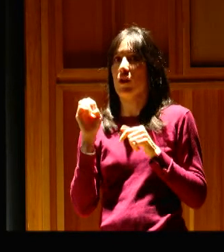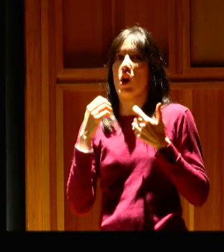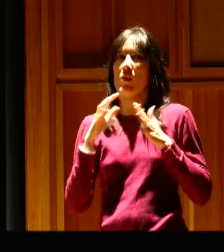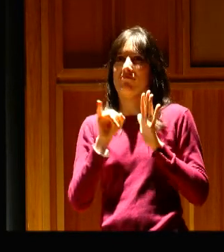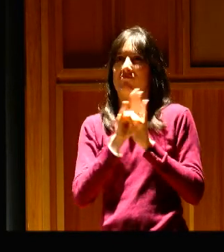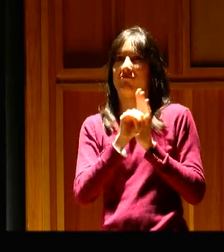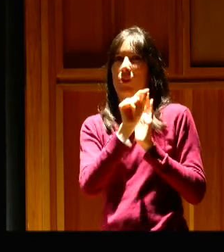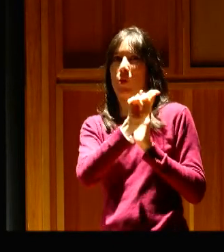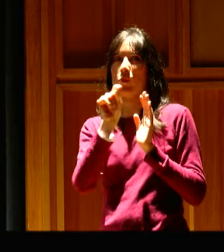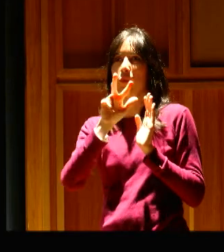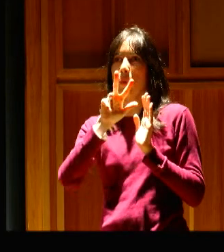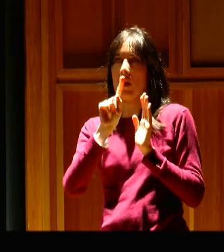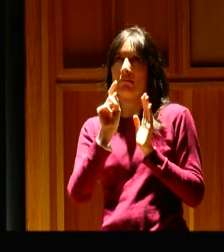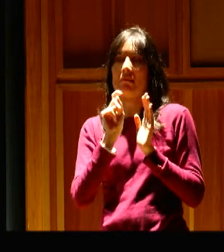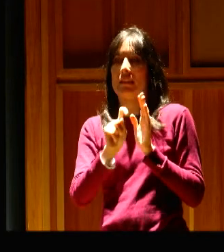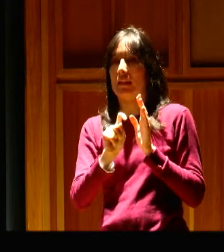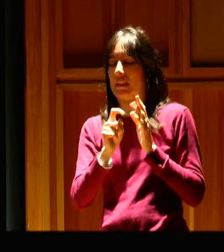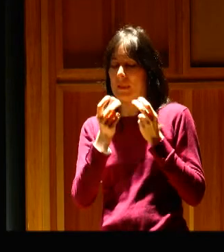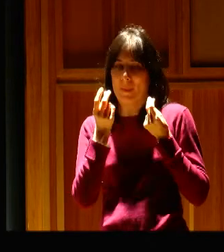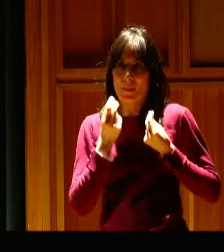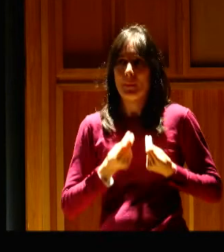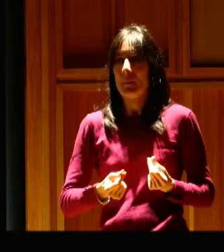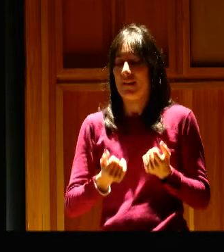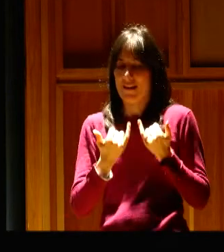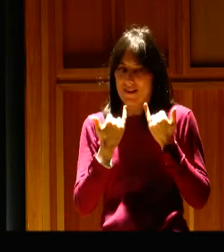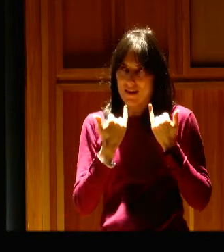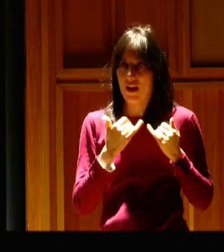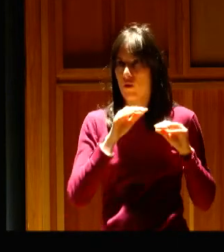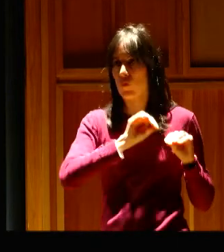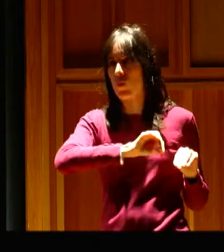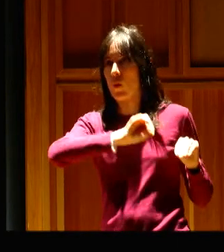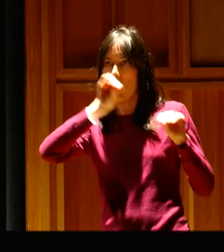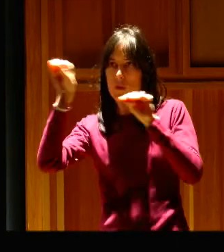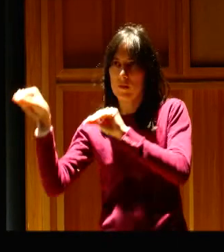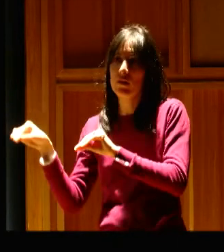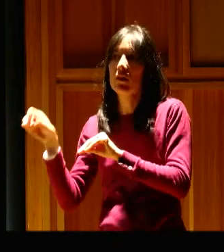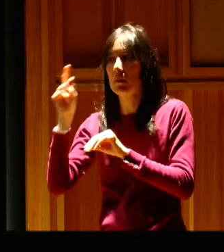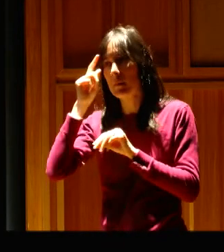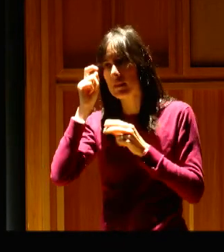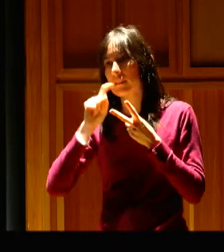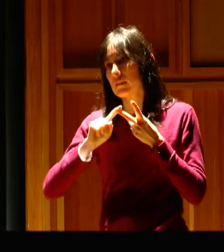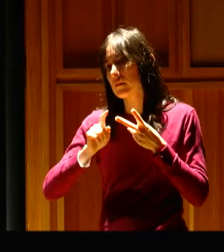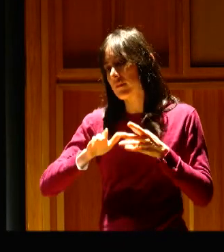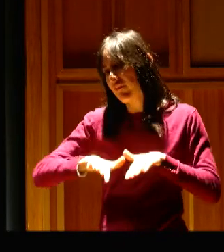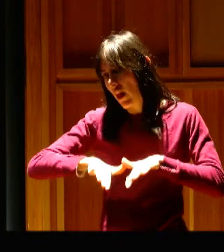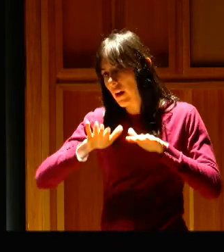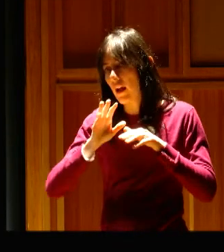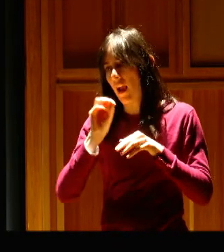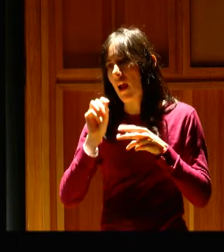being in need of immediate relocation because of flooding and erosion.